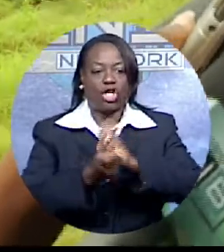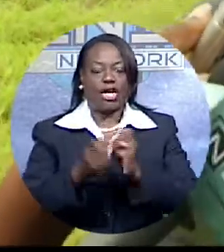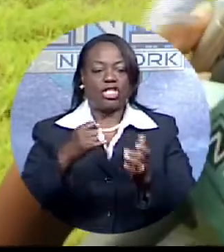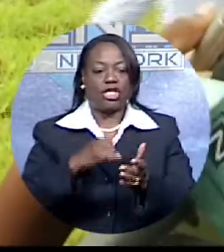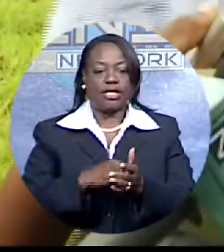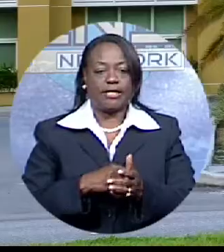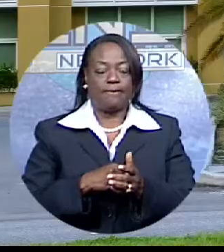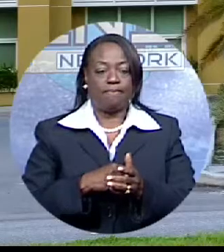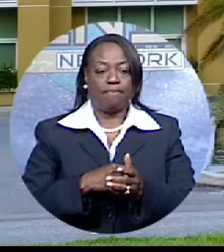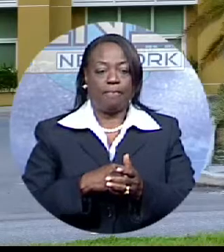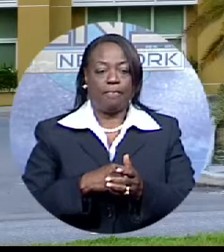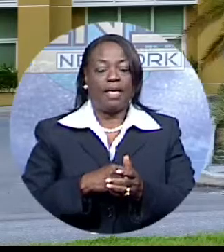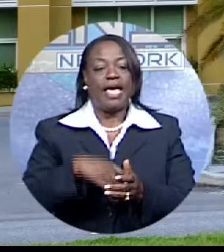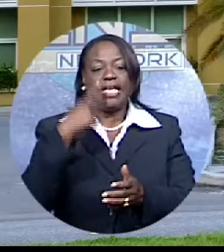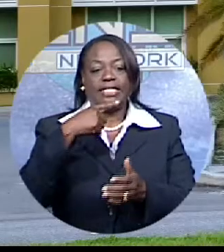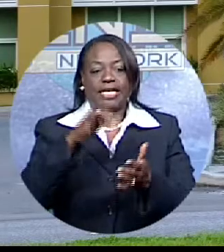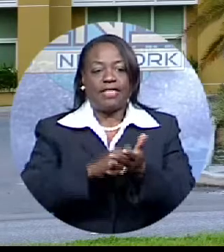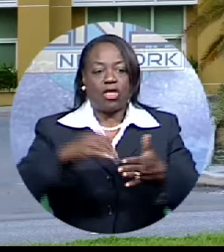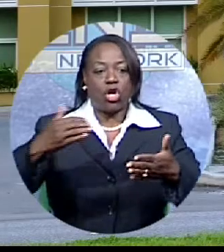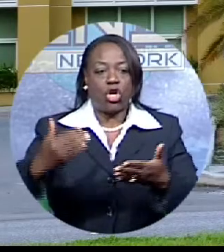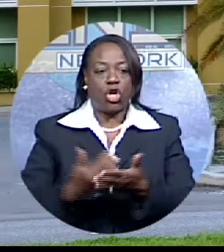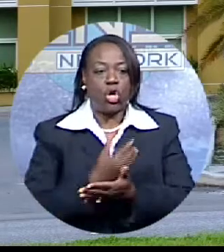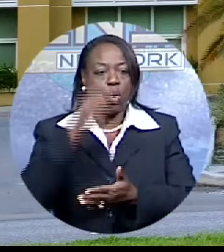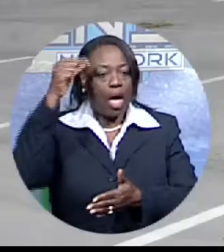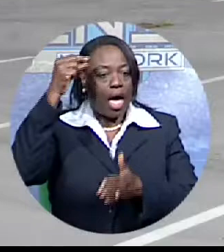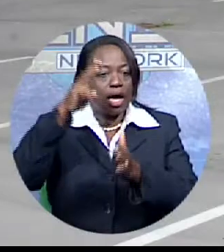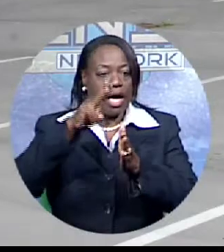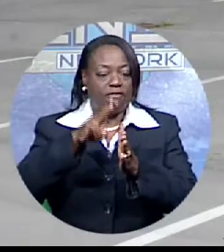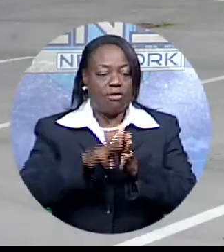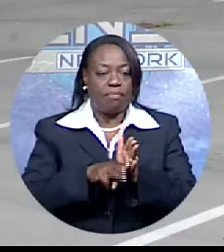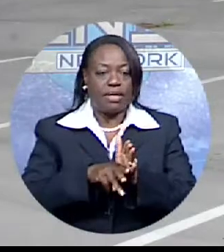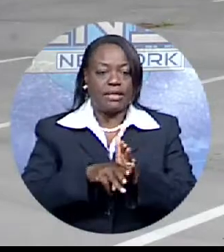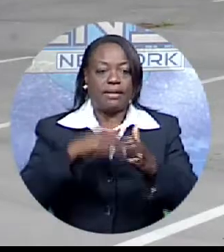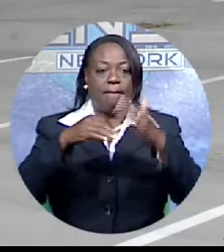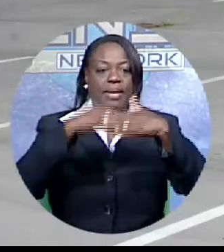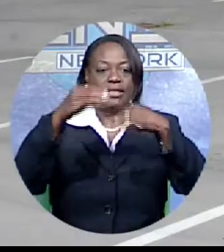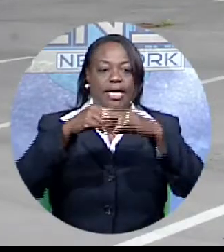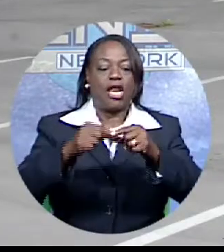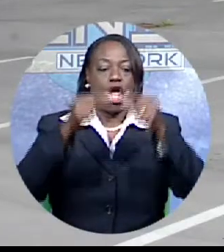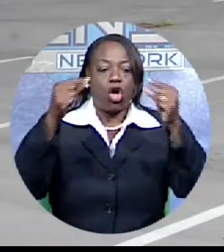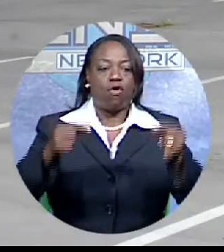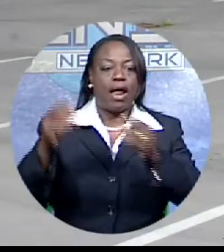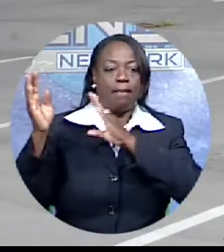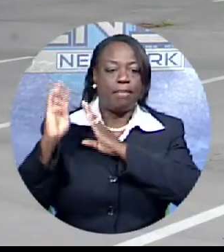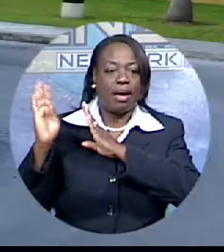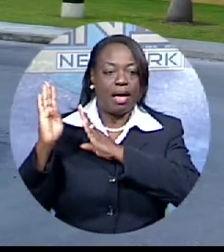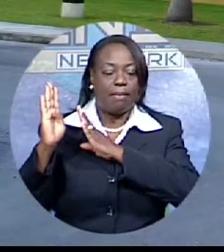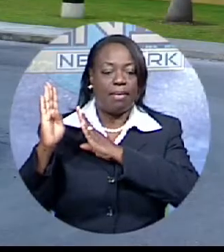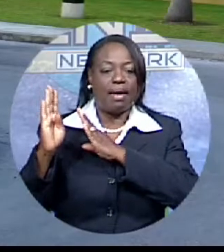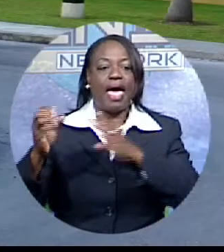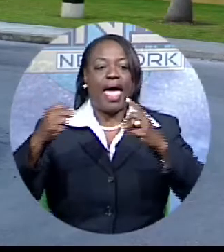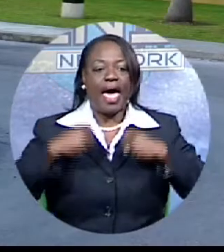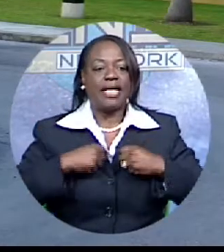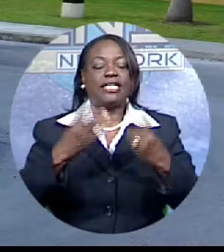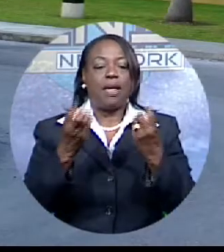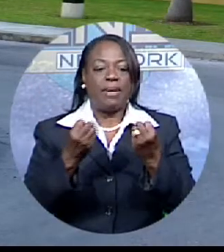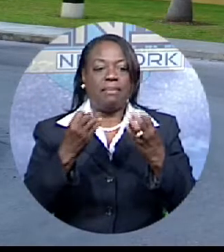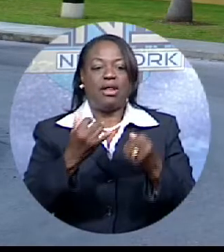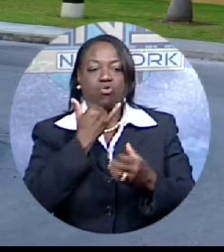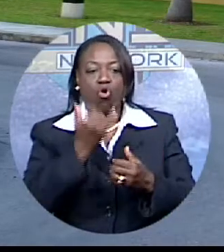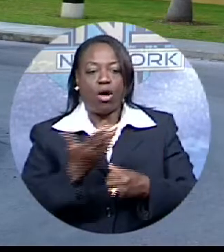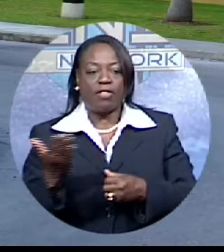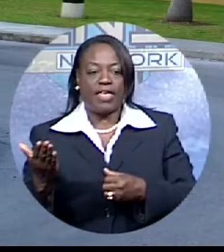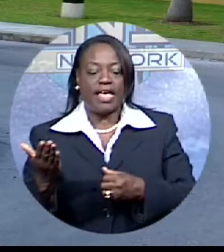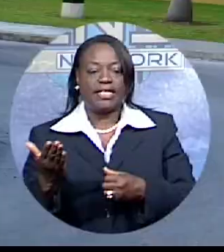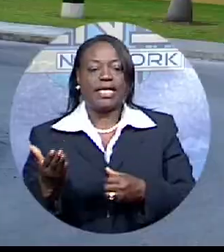Works Minister added that the new government complex in Grand Bahama is also experiencing serious deficiencies, which have reportedly